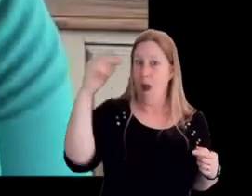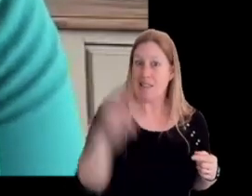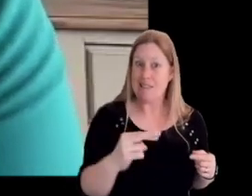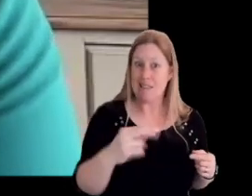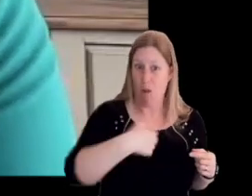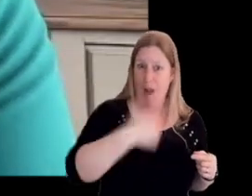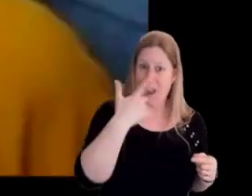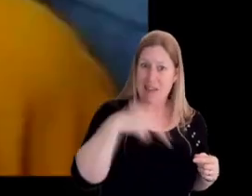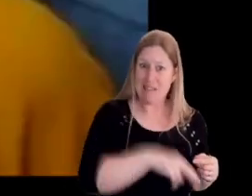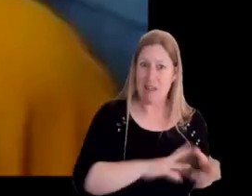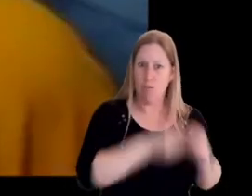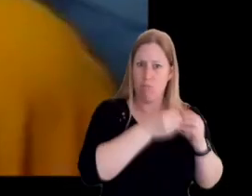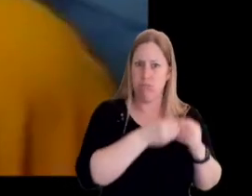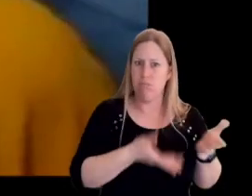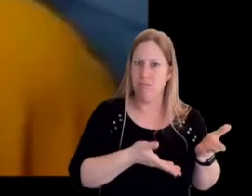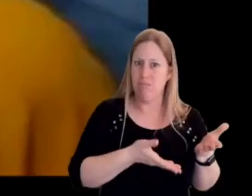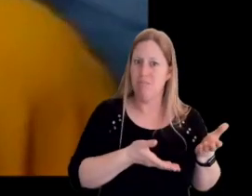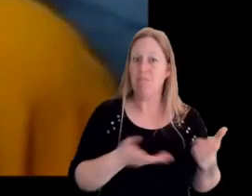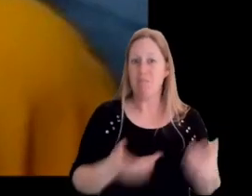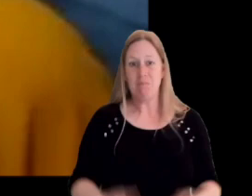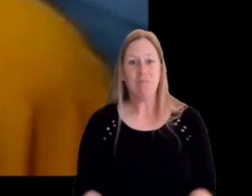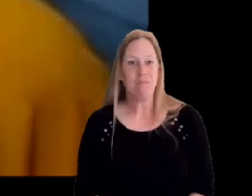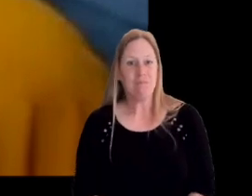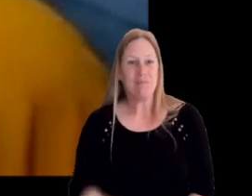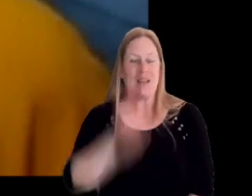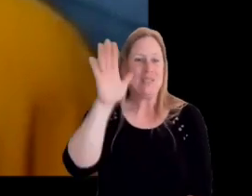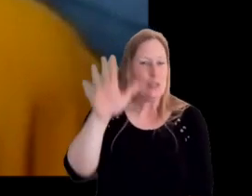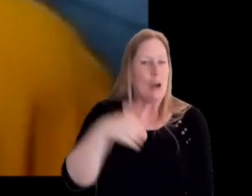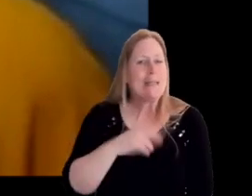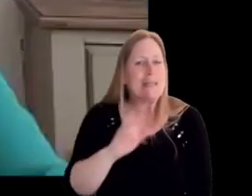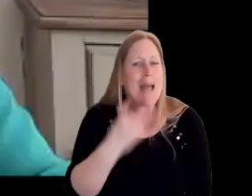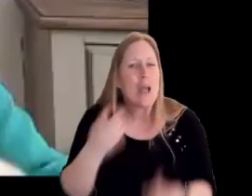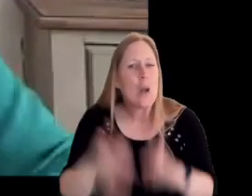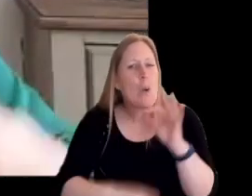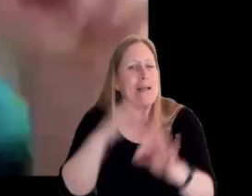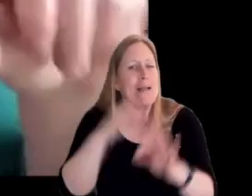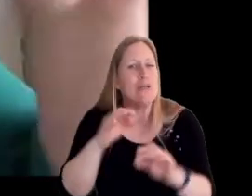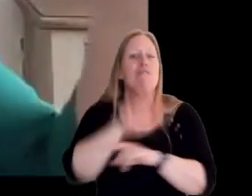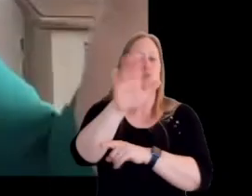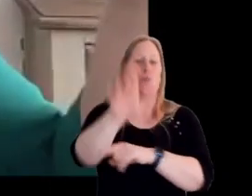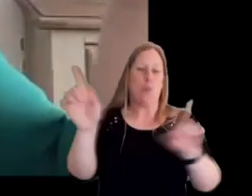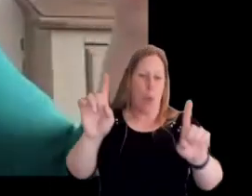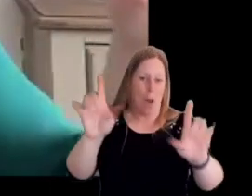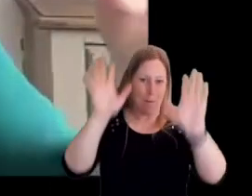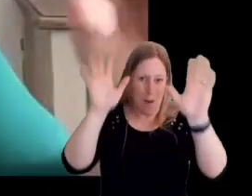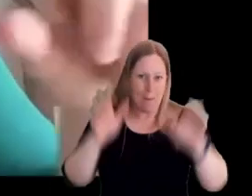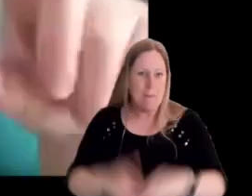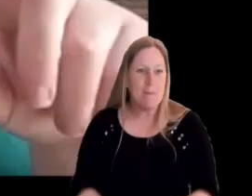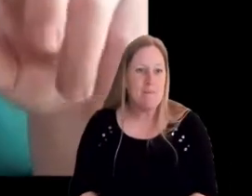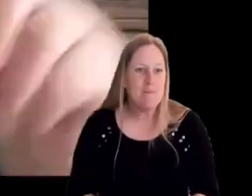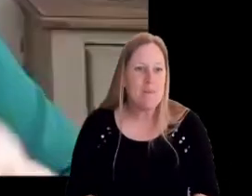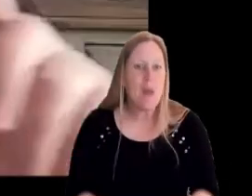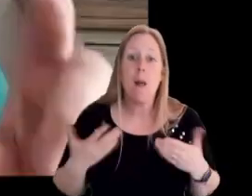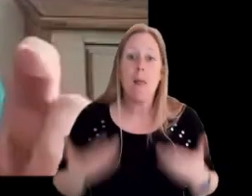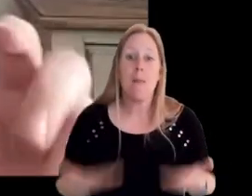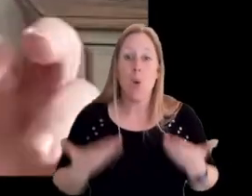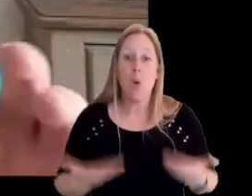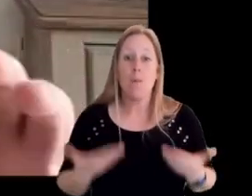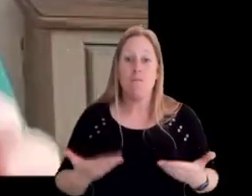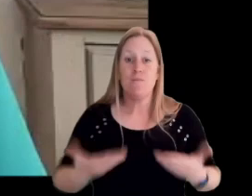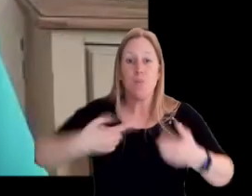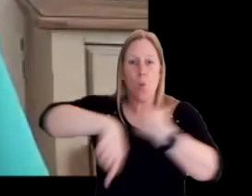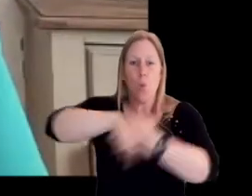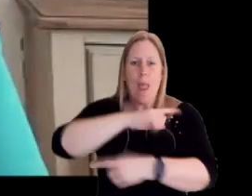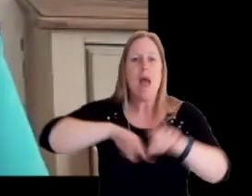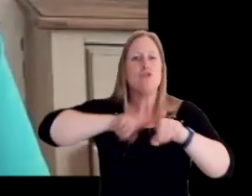you just can't see. But yeah, as per, sorry, your second question, which was what's the future holding? At the moment, we